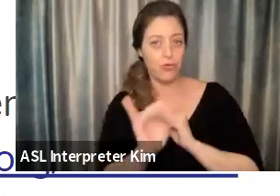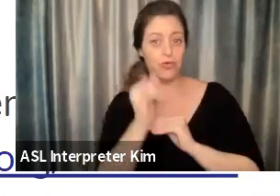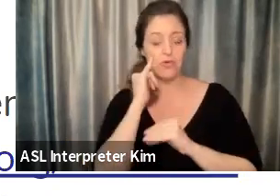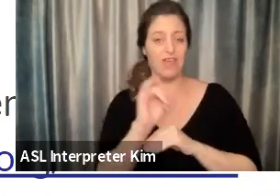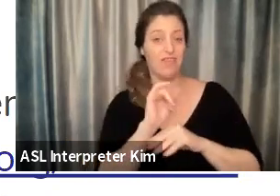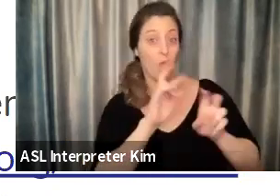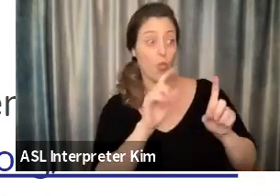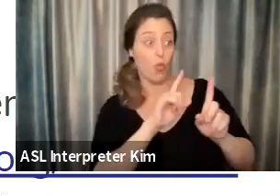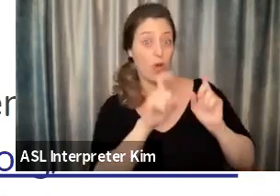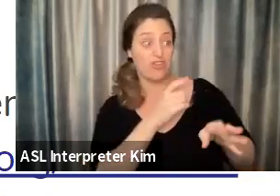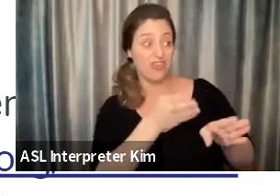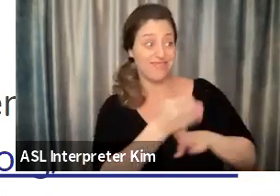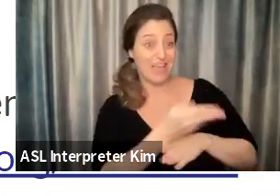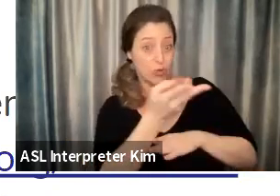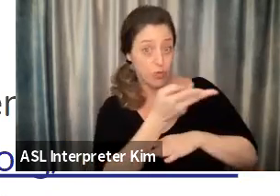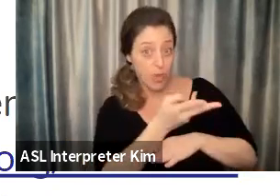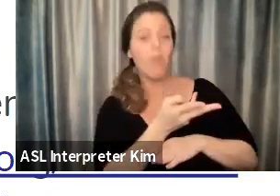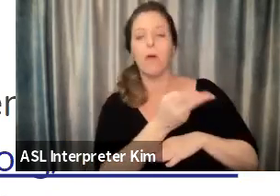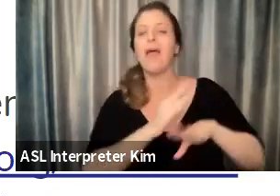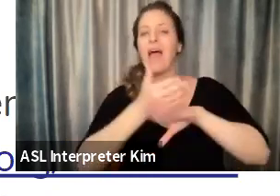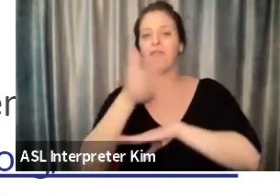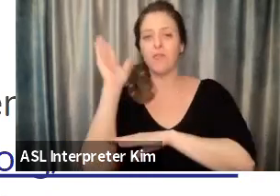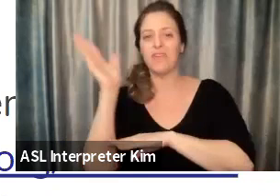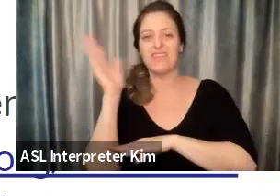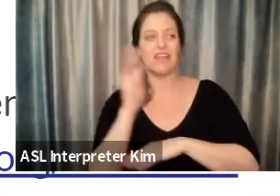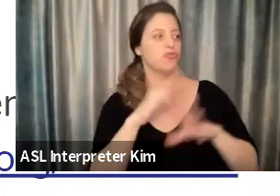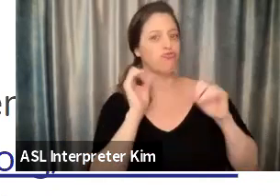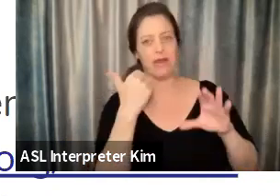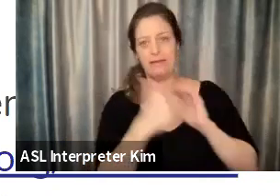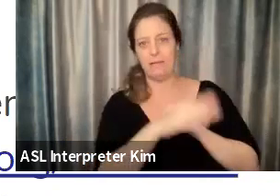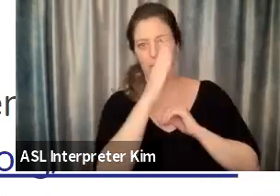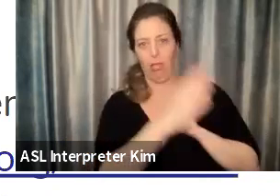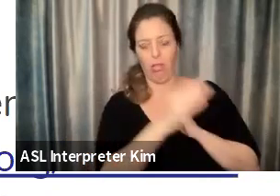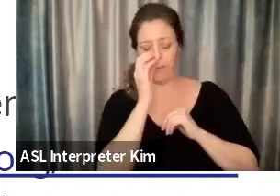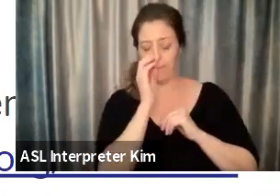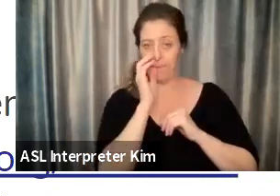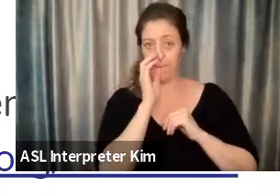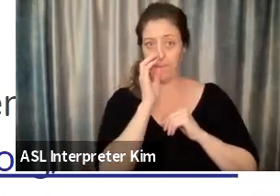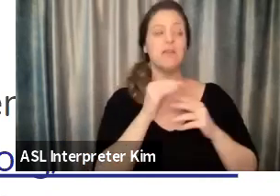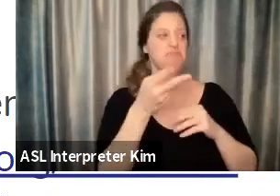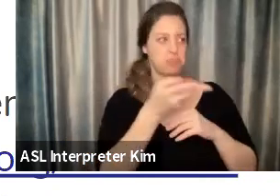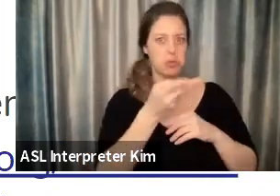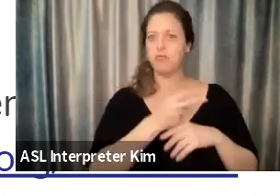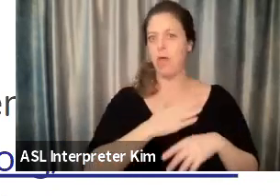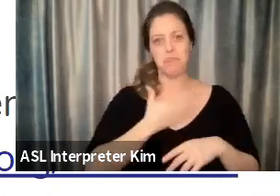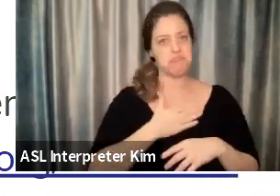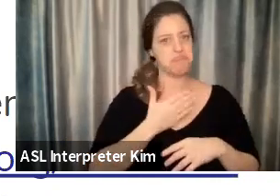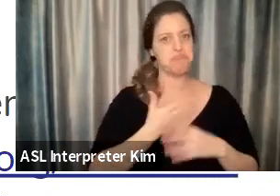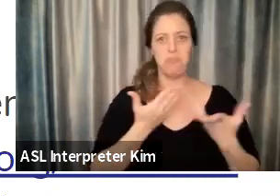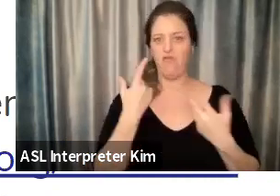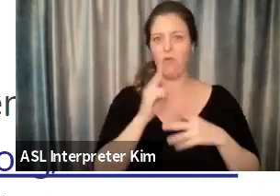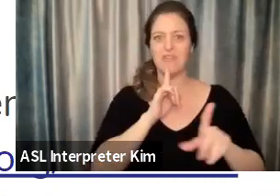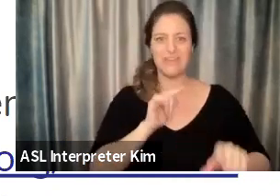for them, please feel free to reach out to them after this presentation. I'm sure they'd be willing to try and work with you on getting an answer to your